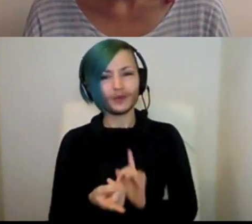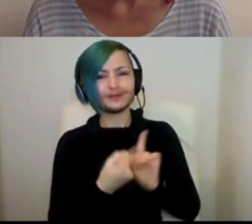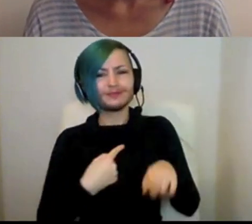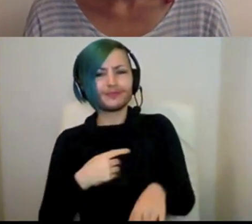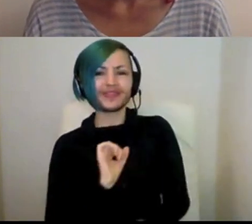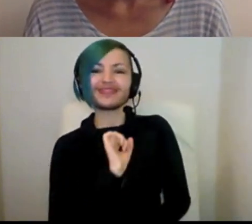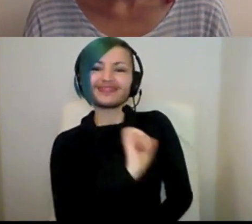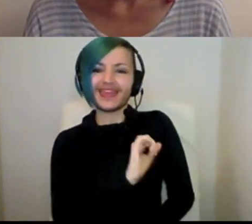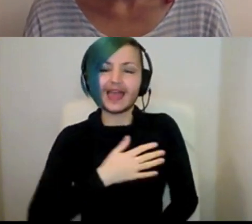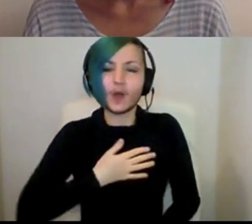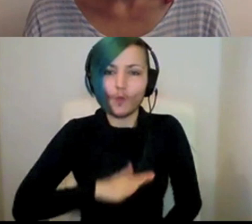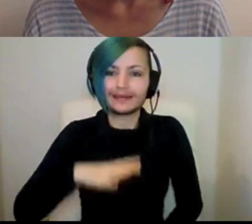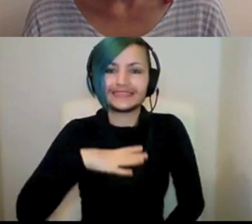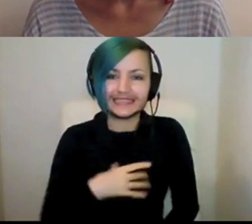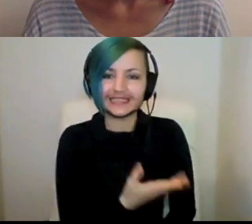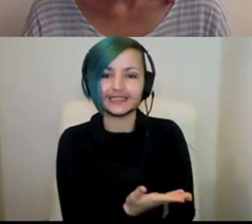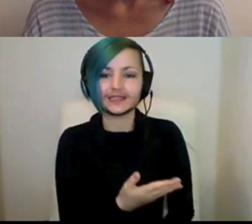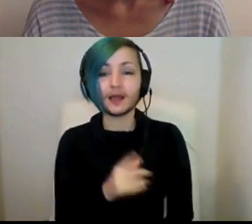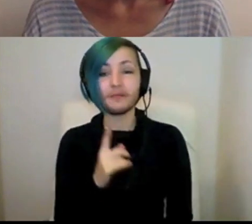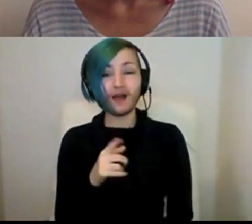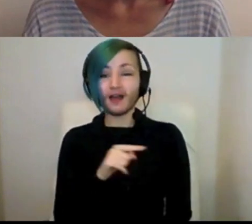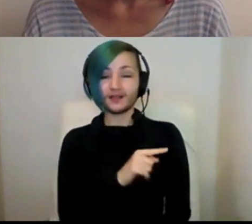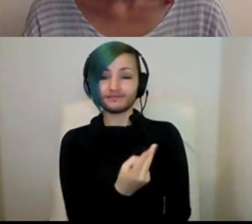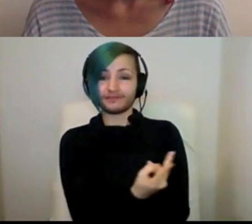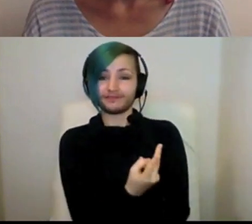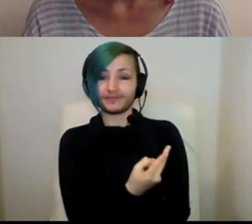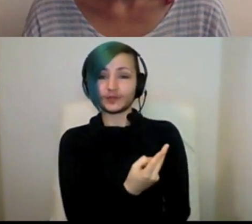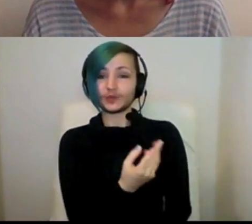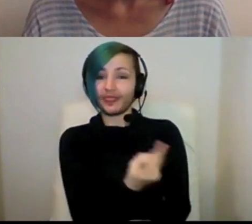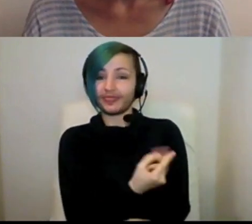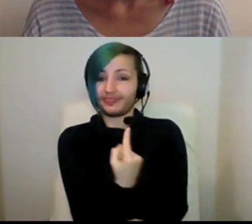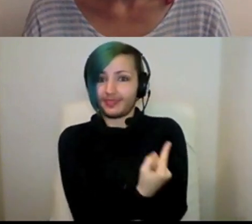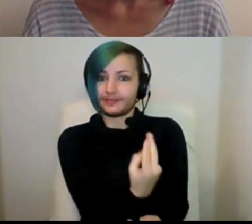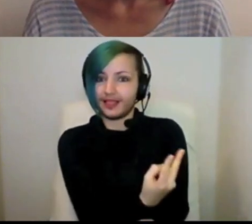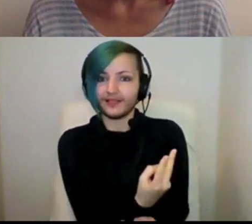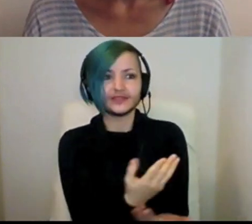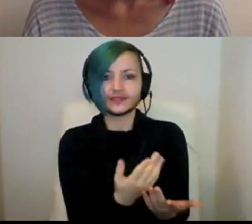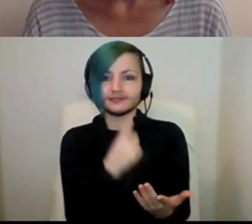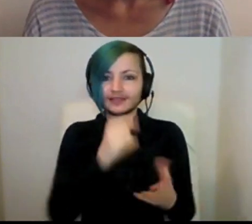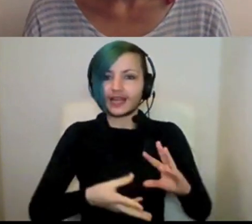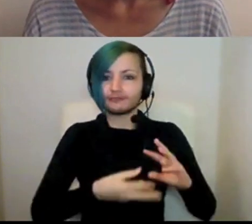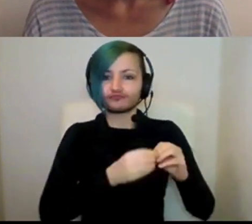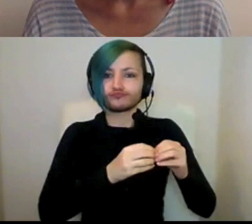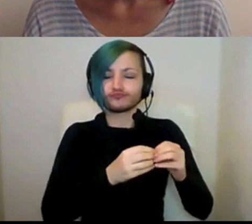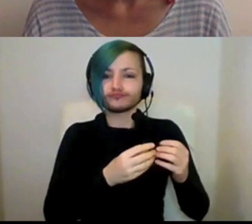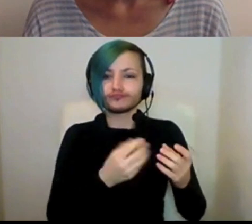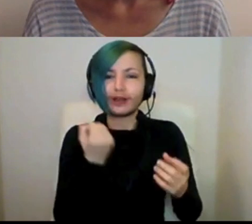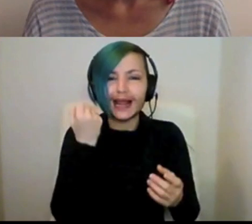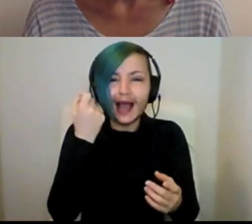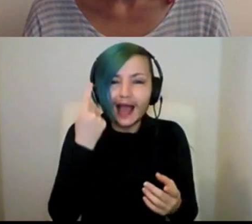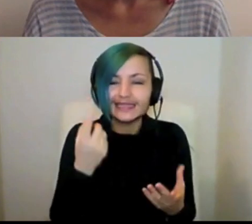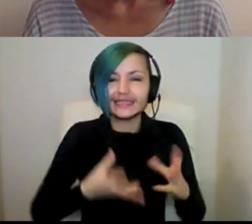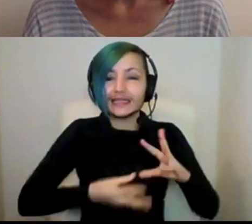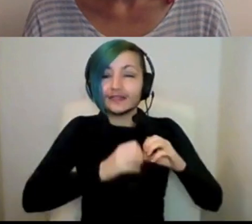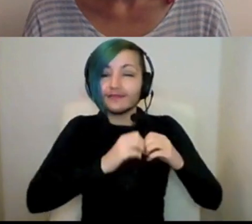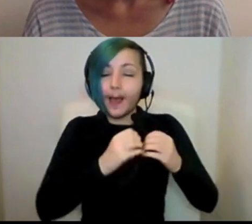but what they need. There is no way they would be able to do an application on their own. or develop the idea. I mean, Thompson and I sat